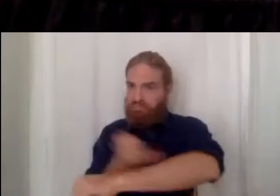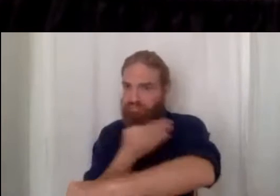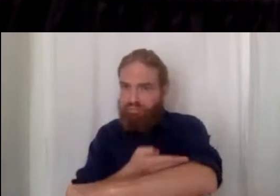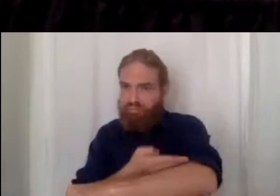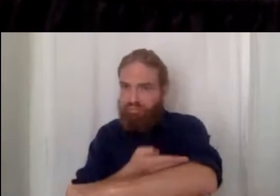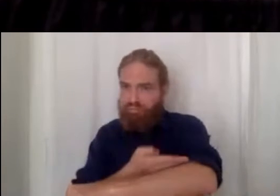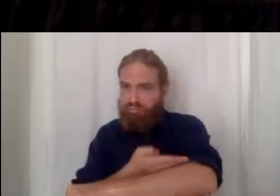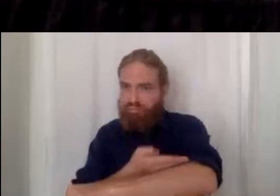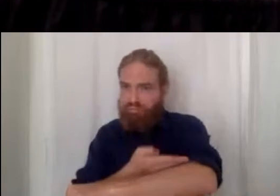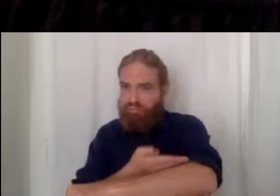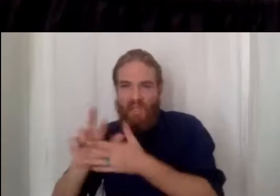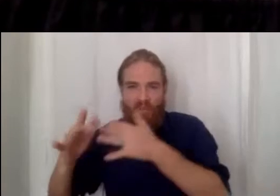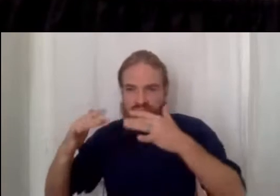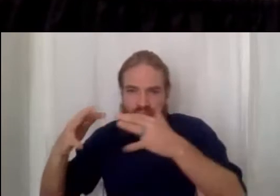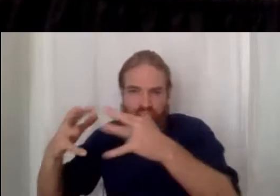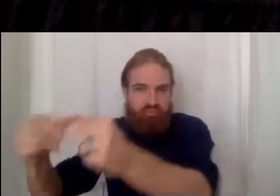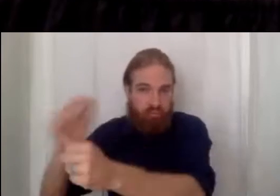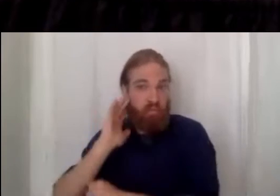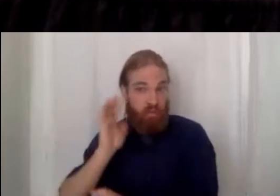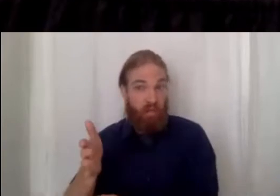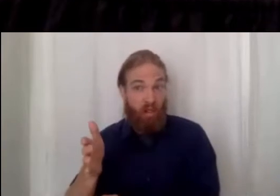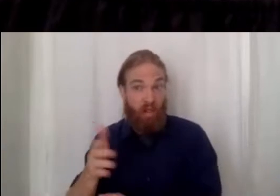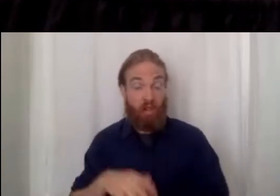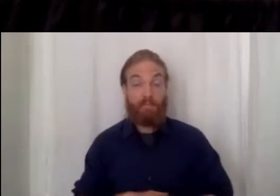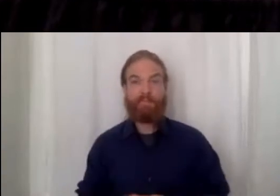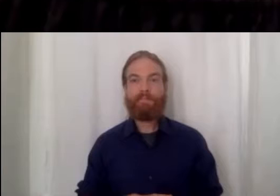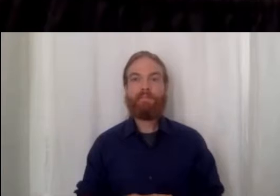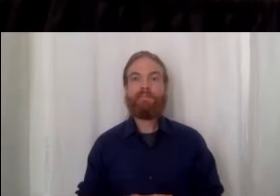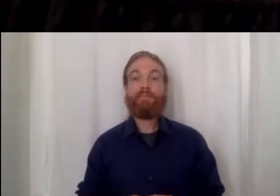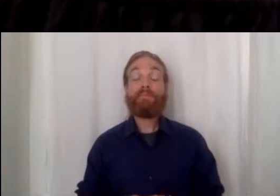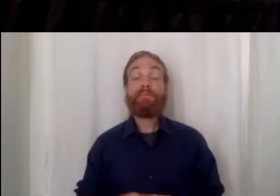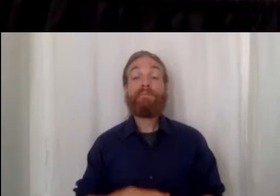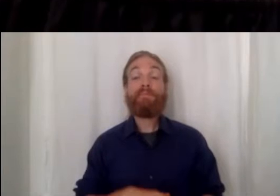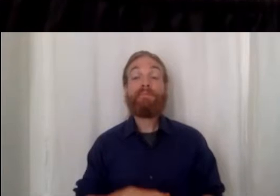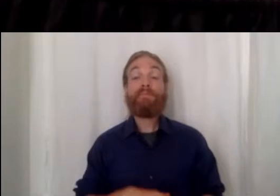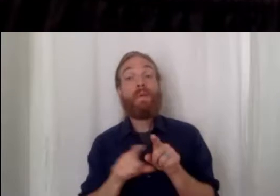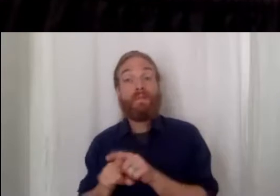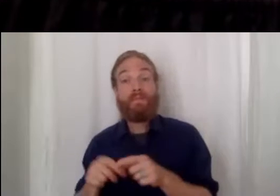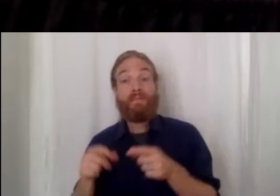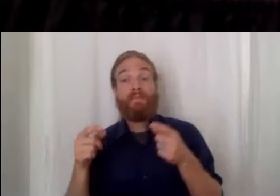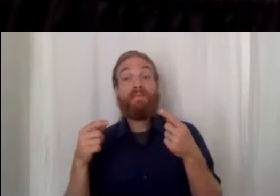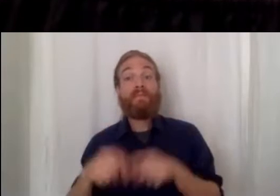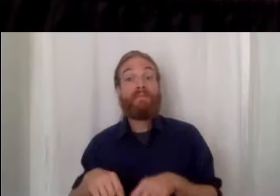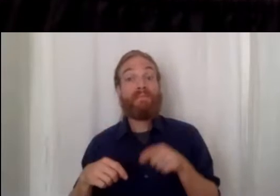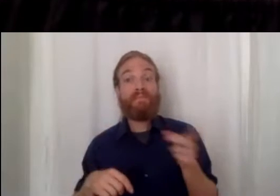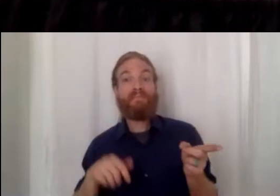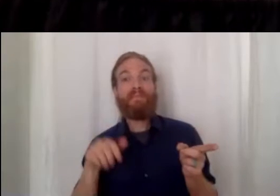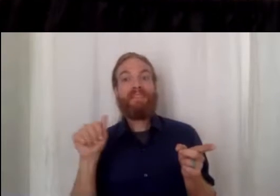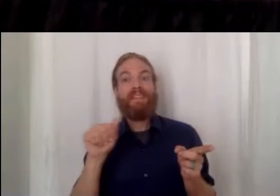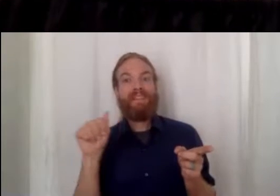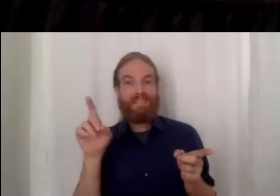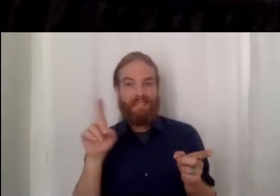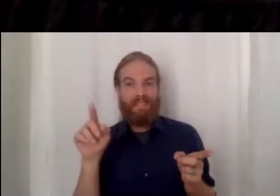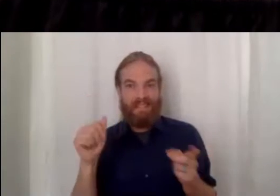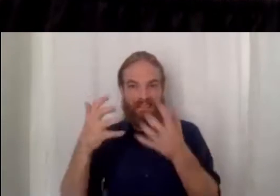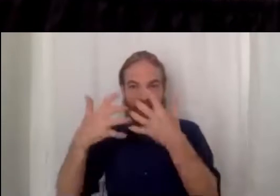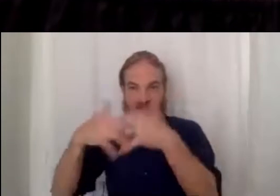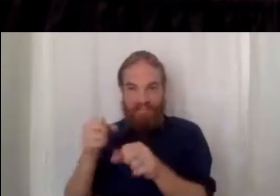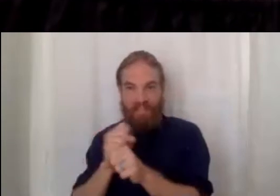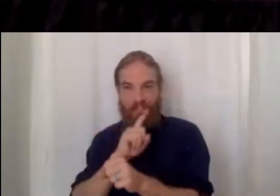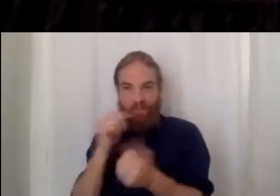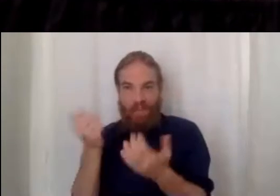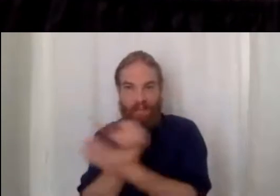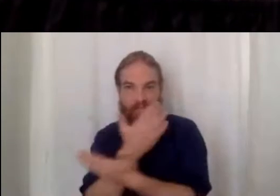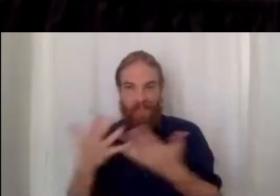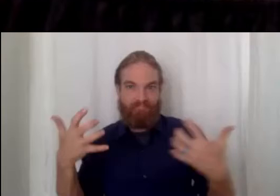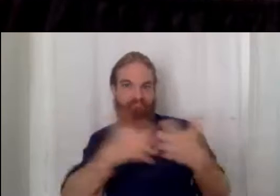pay for ADA upgrades in some of the bathrooms. And so if memory serves me, it was